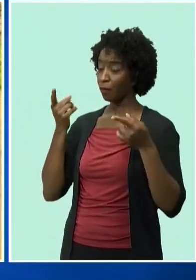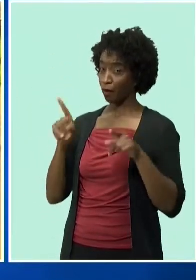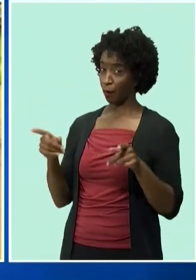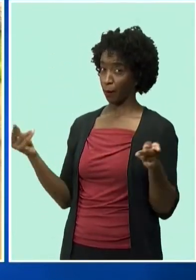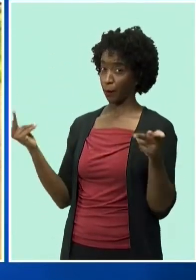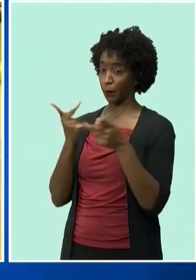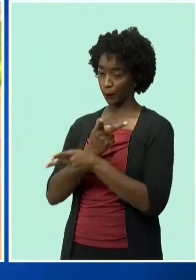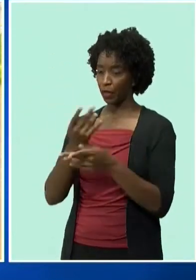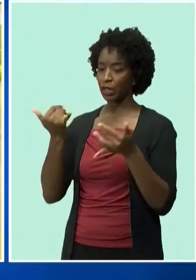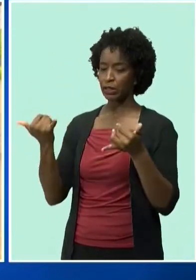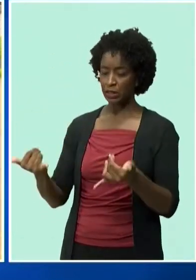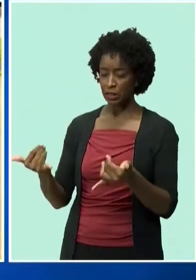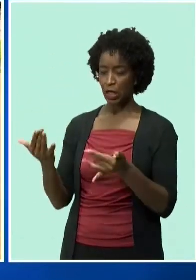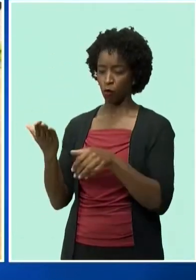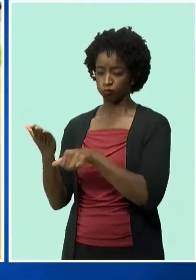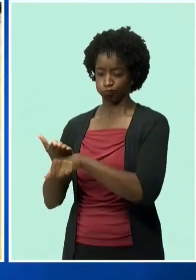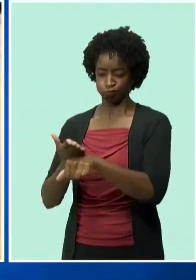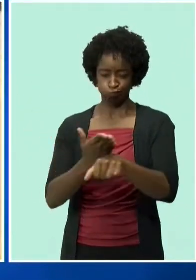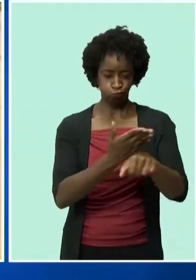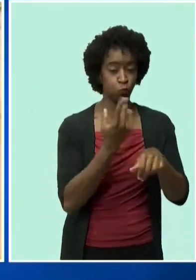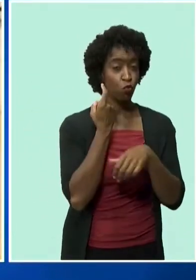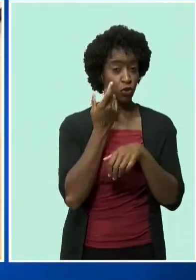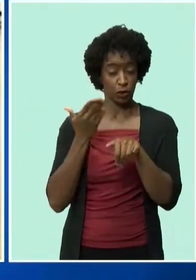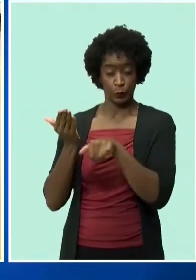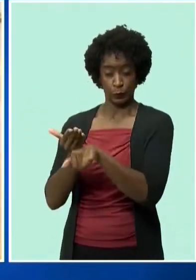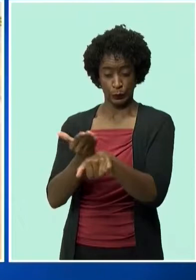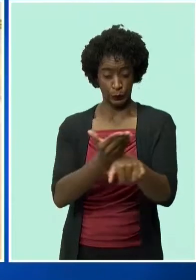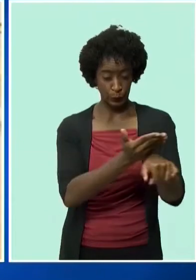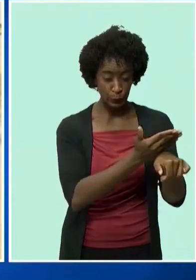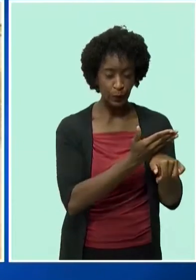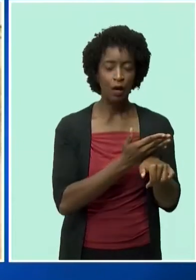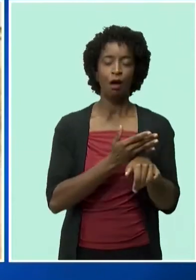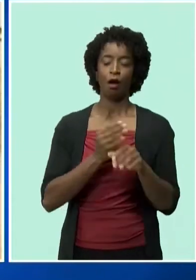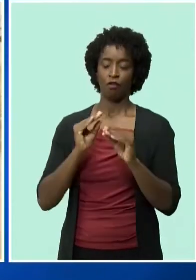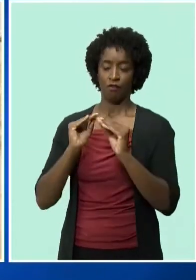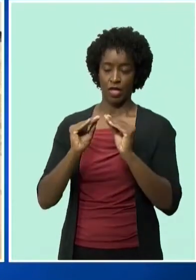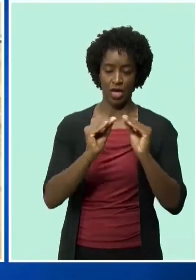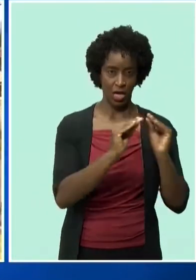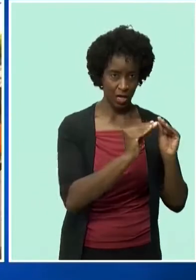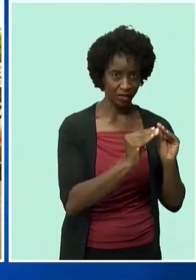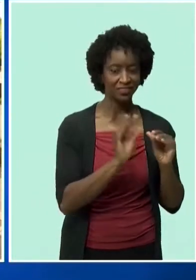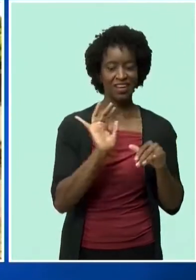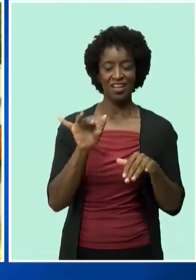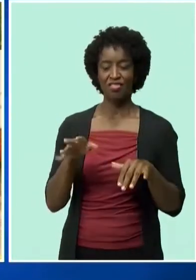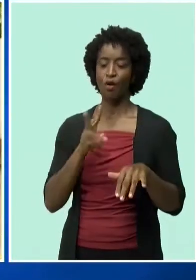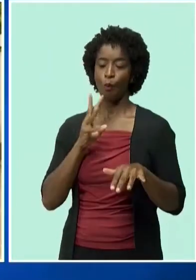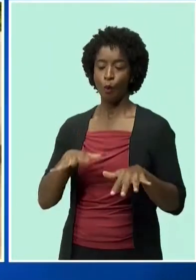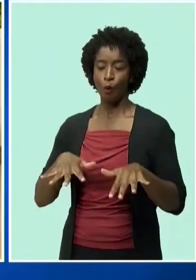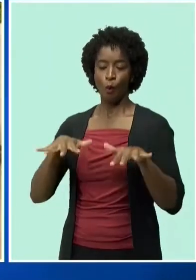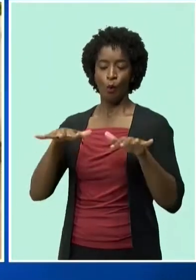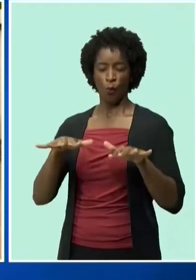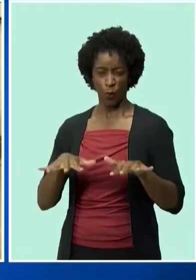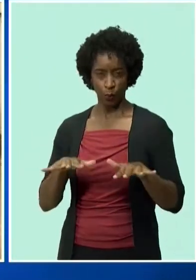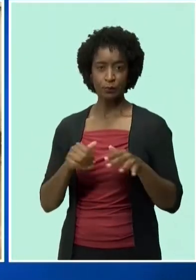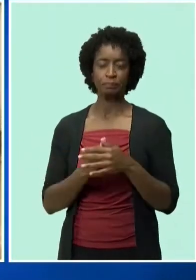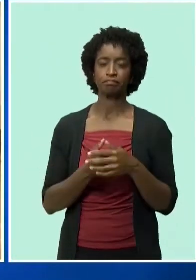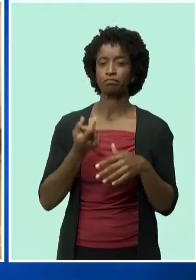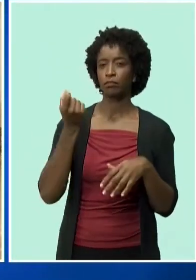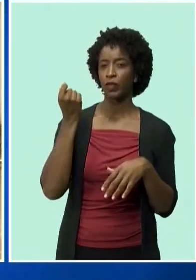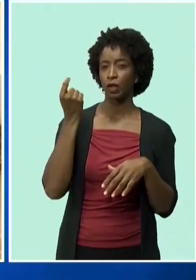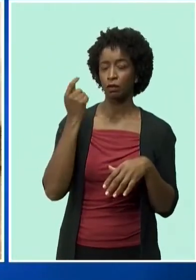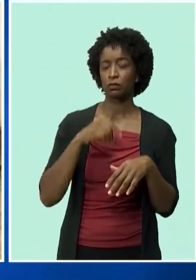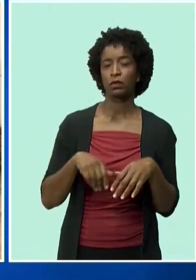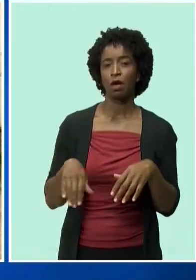resilience project. She says she was kept abreast of developments from the head of the Barbados Meteorological Services, who monitored the situation